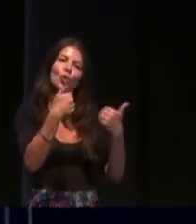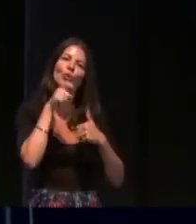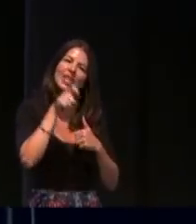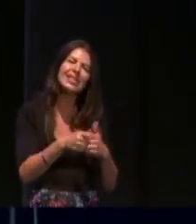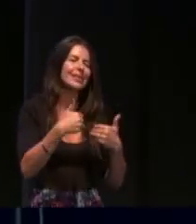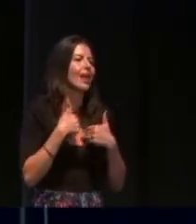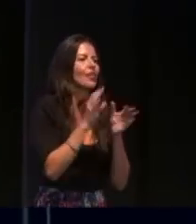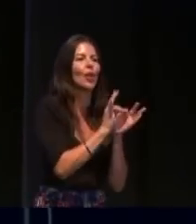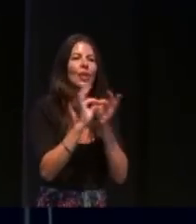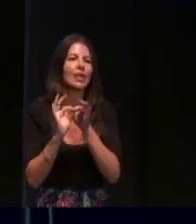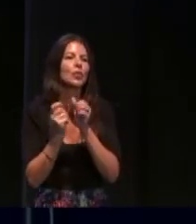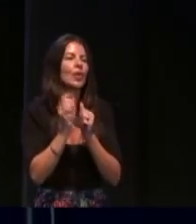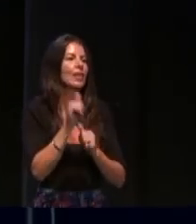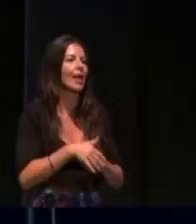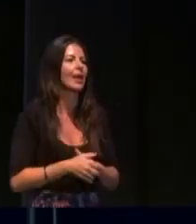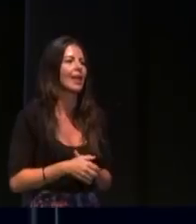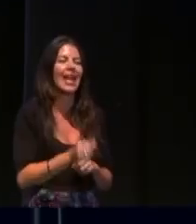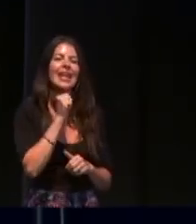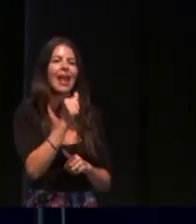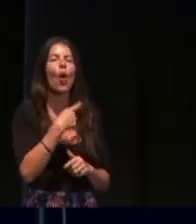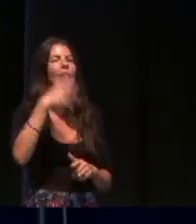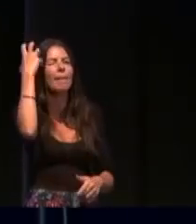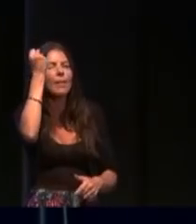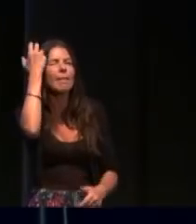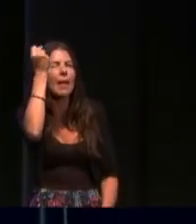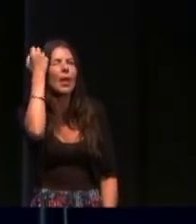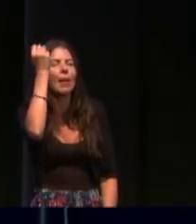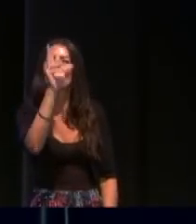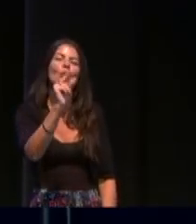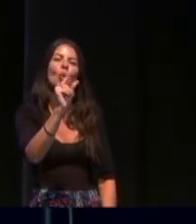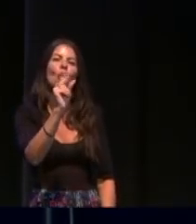have a relationship with it, not a memorization of it.